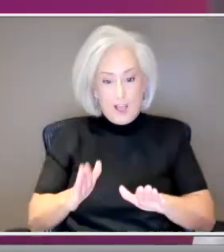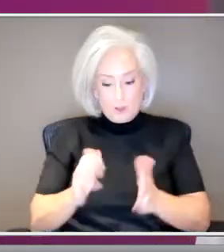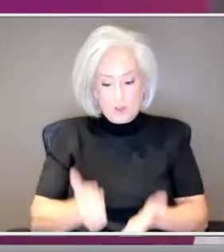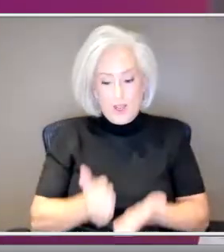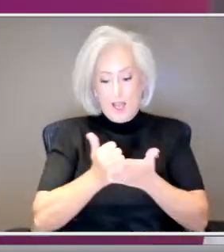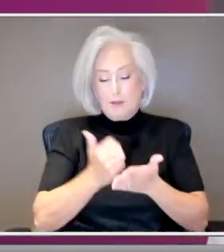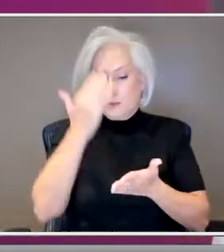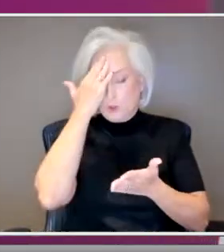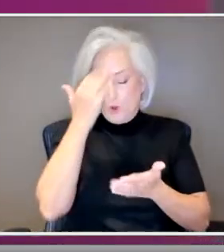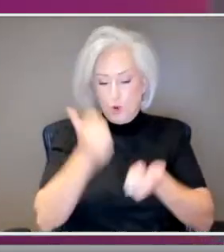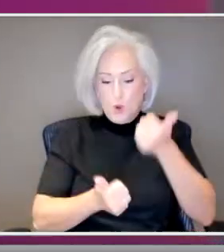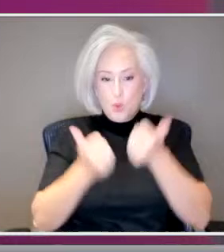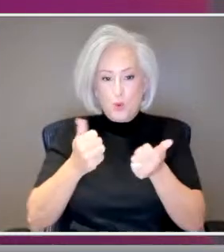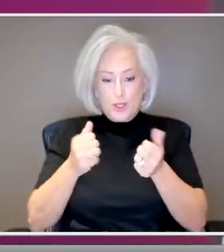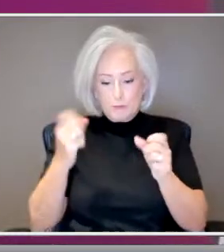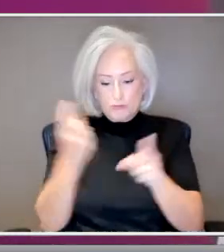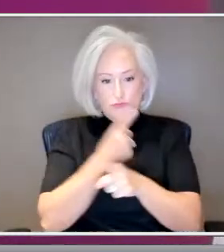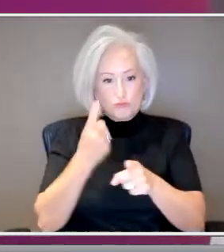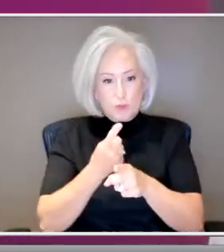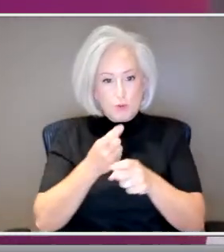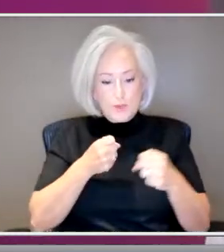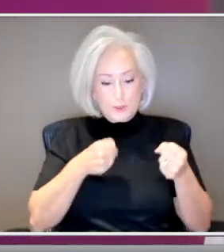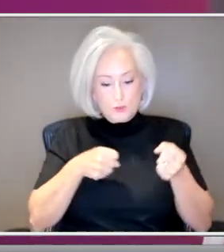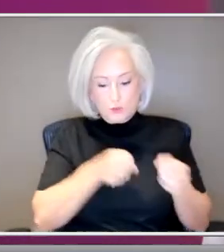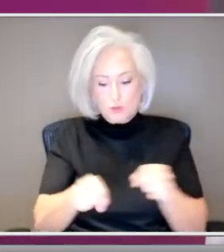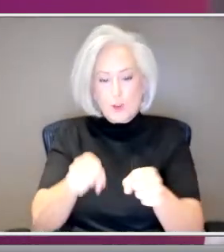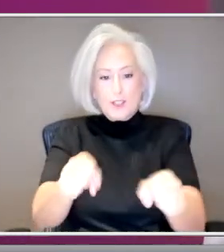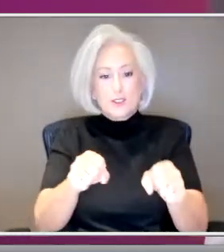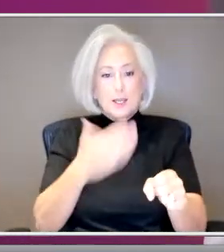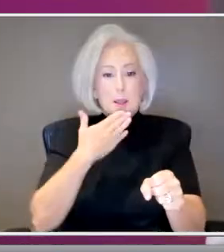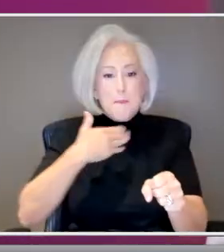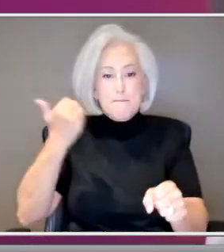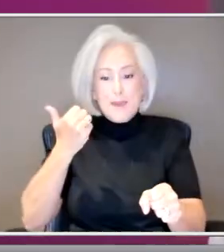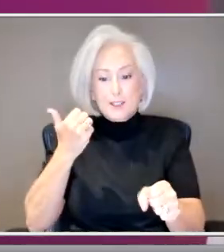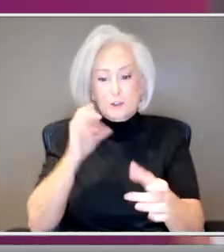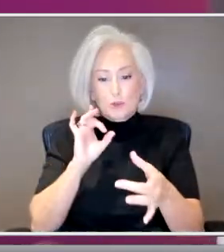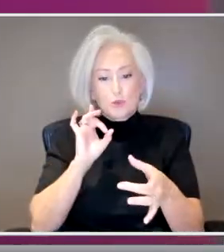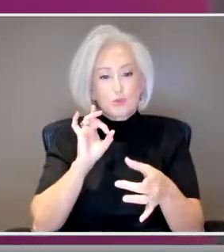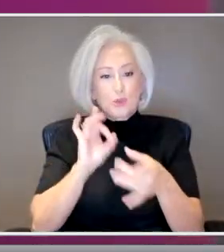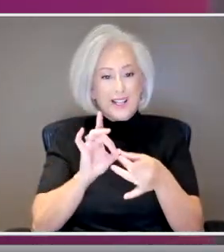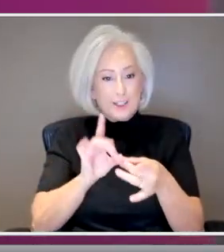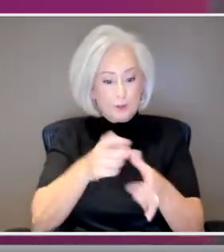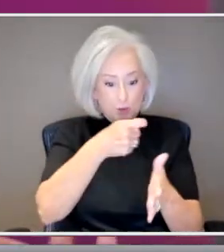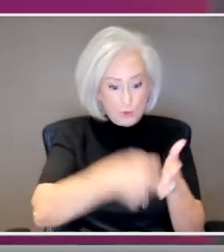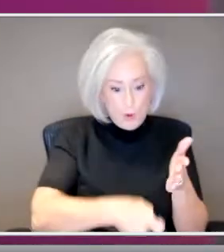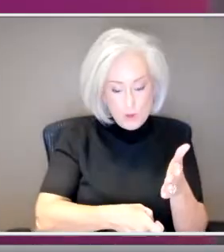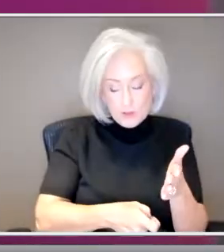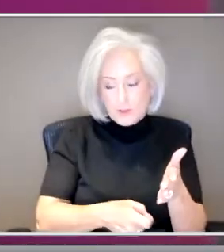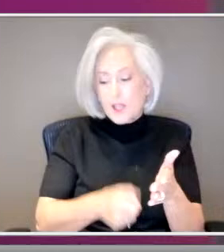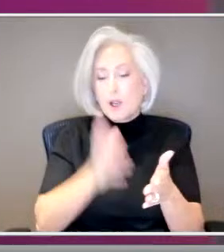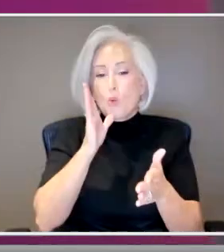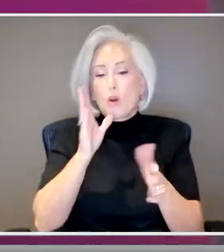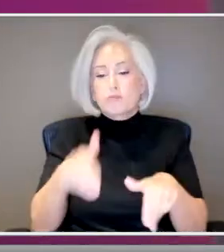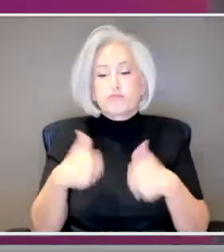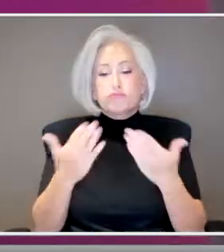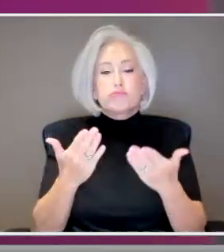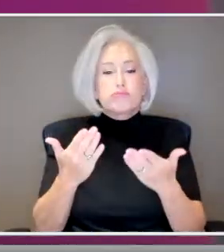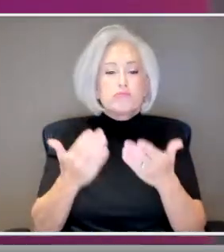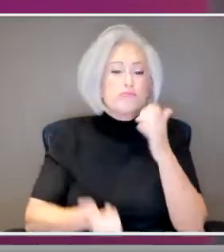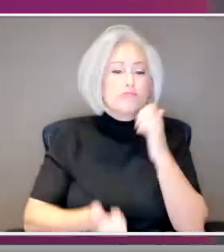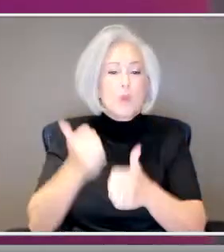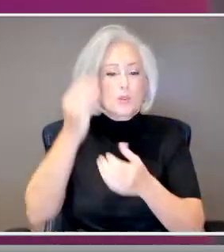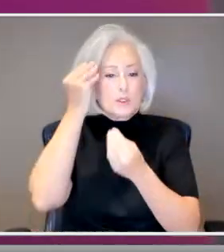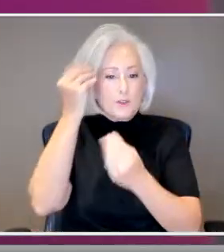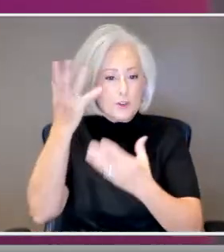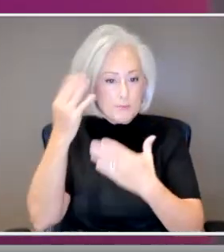strategy would be the most cost-effective and would be the most informative. So like Farah offered you 2 tests. If you go back to